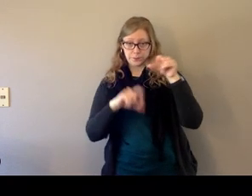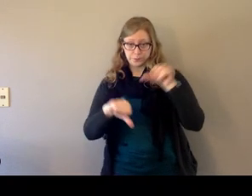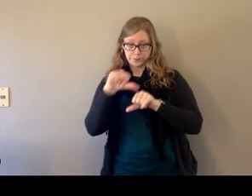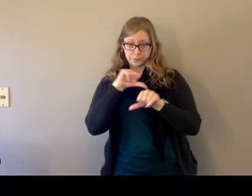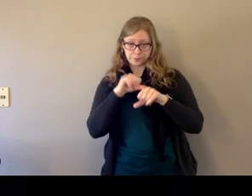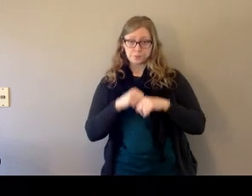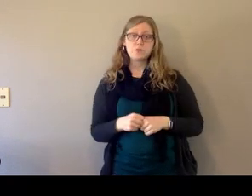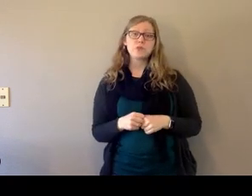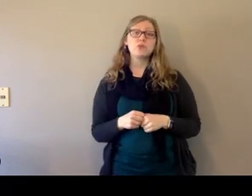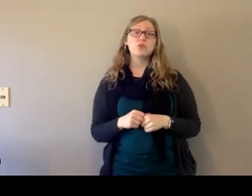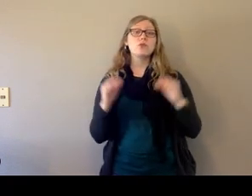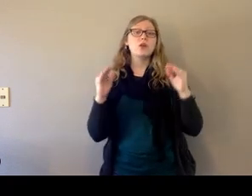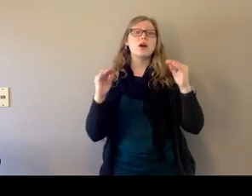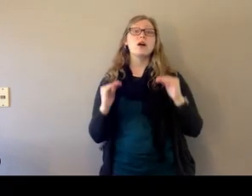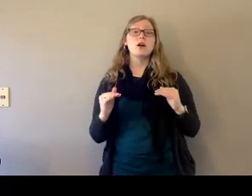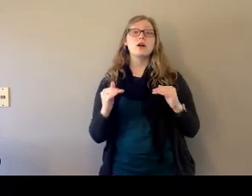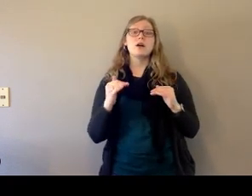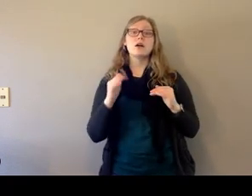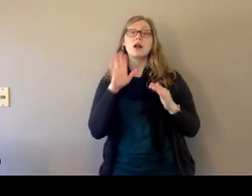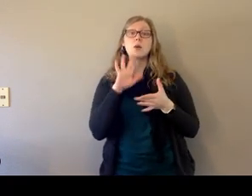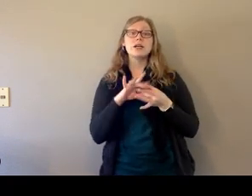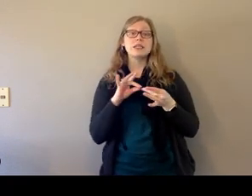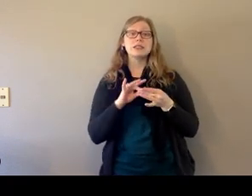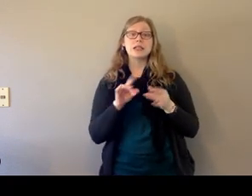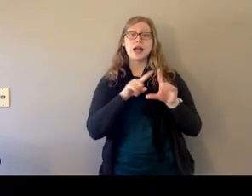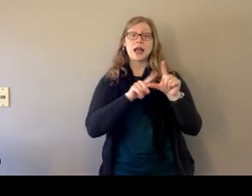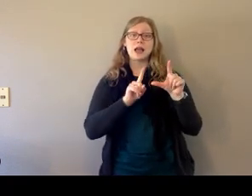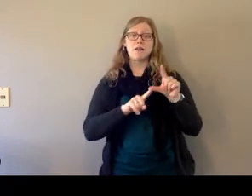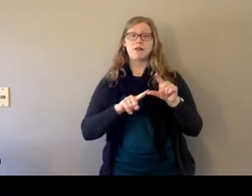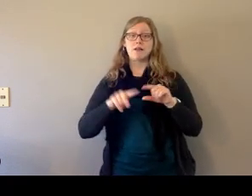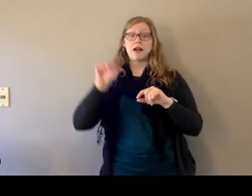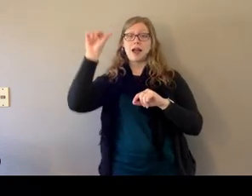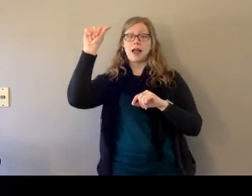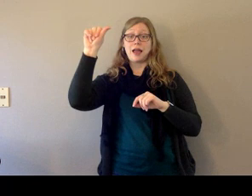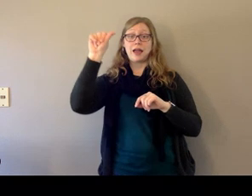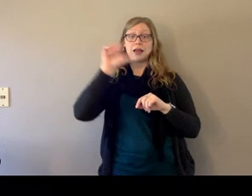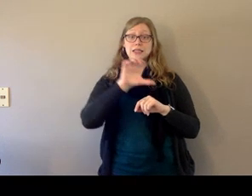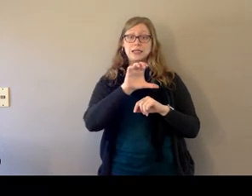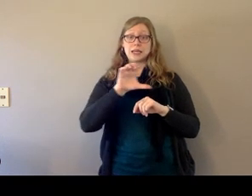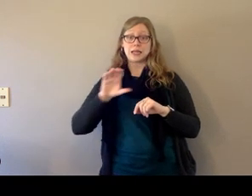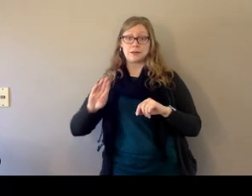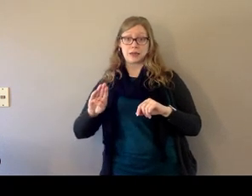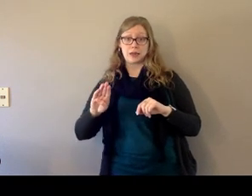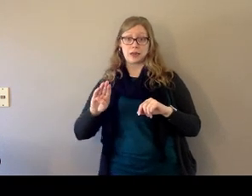And then I'm going to say angle ACB. So here it is,